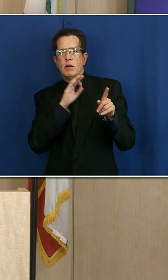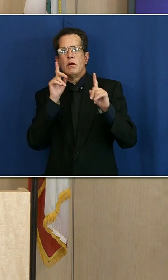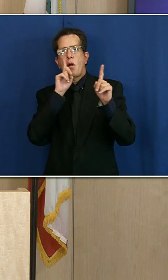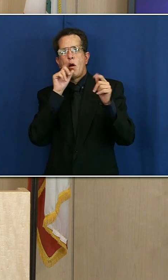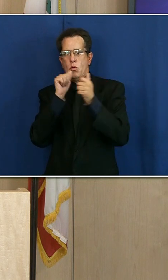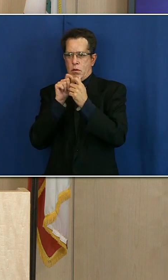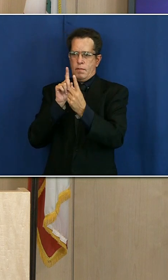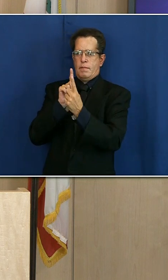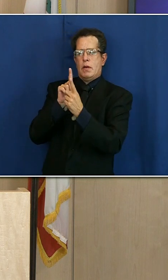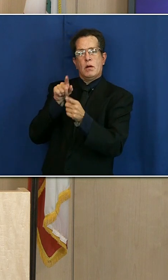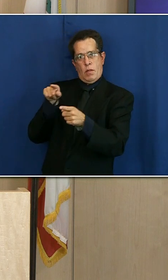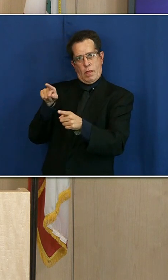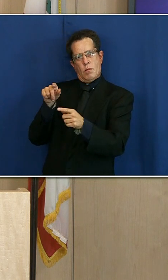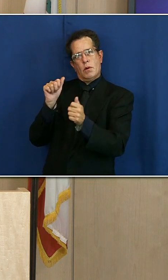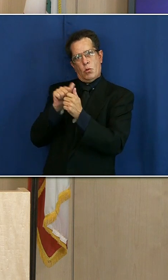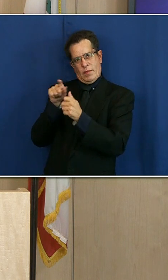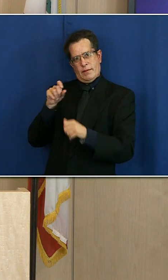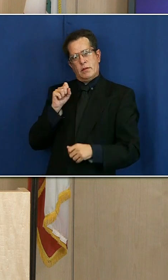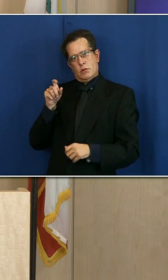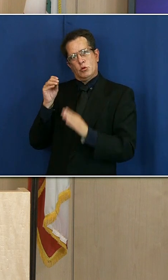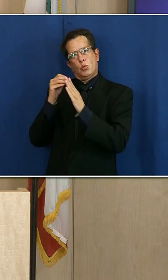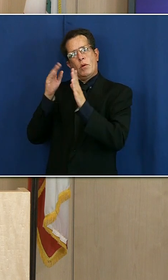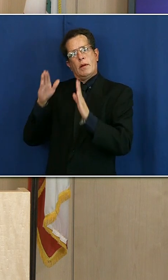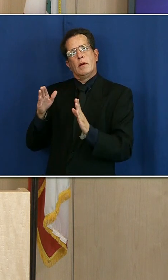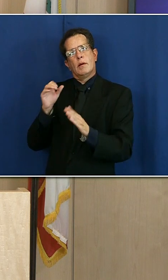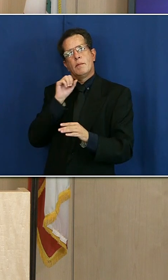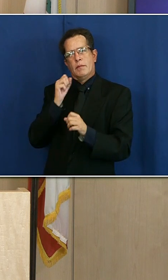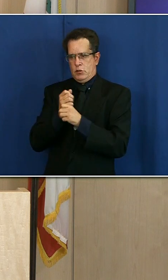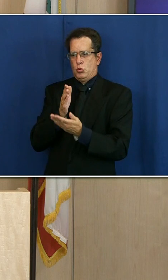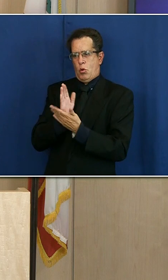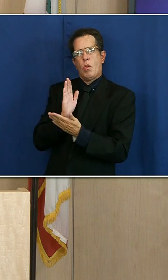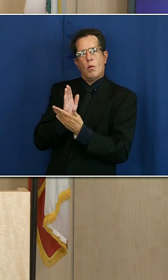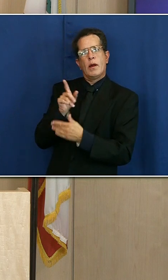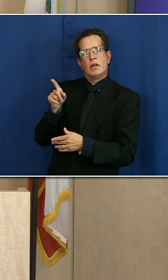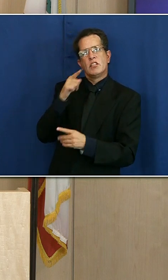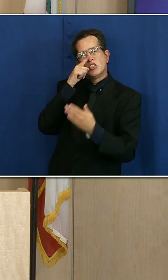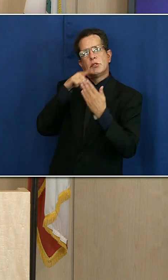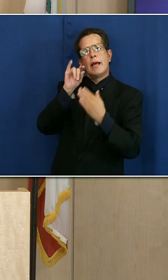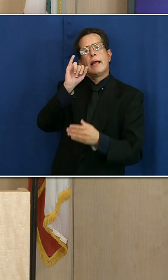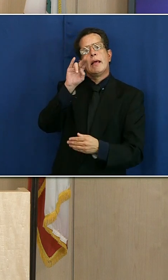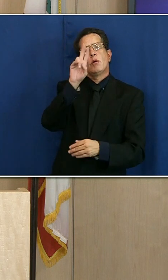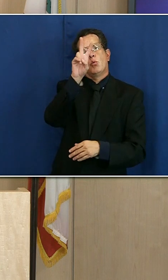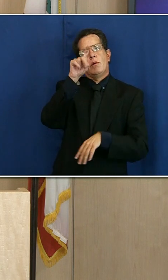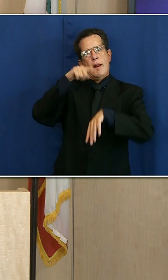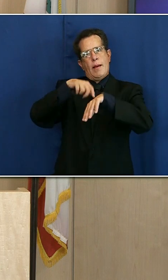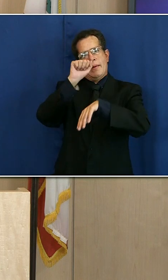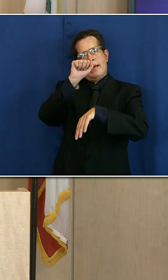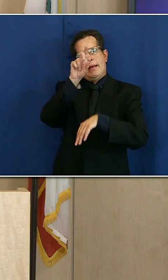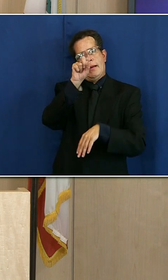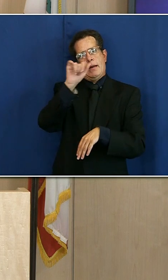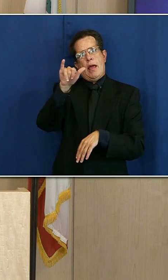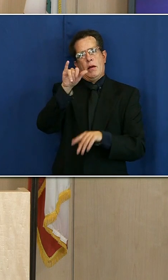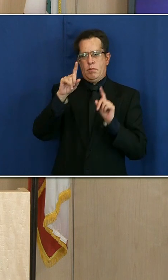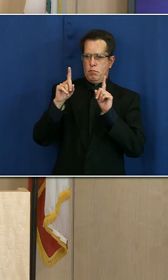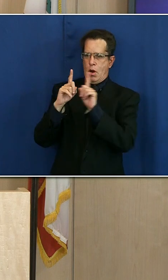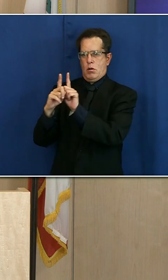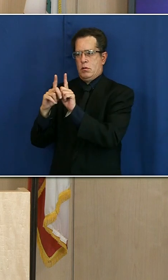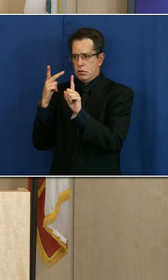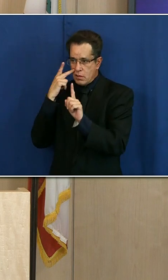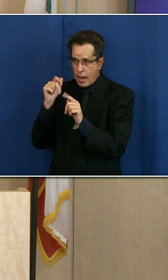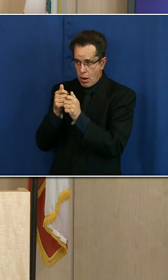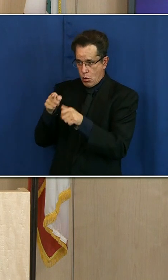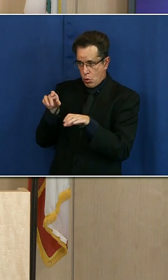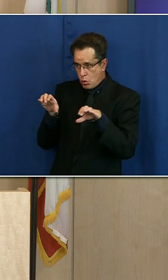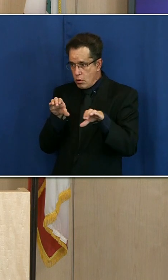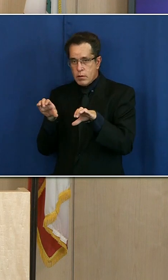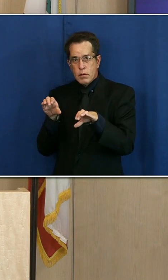students regularly who are in isolation and quarantine. For our isolation students, those check-ins are twice a day, and so we're checking to see how they're